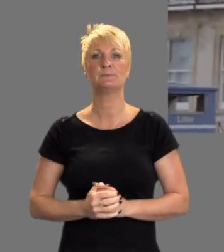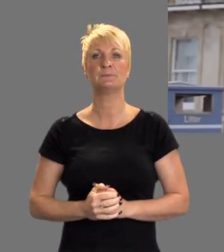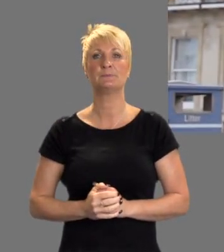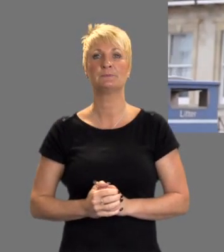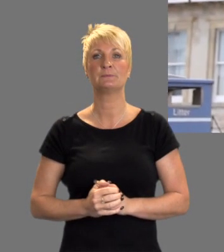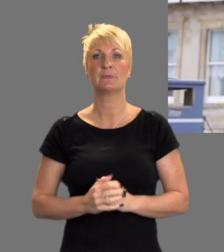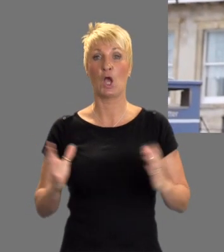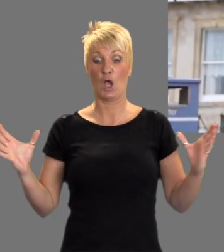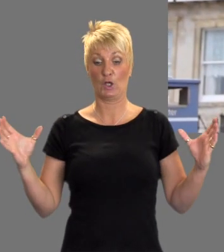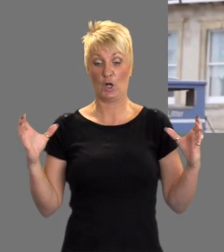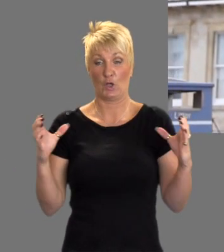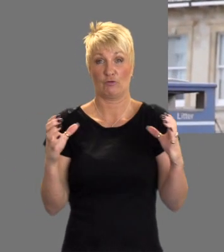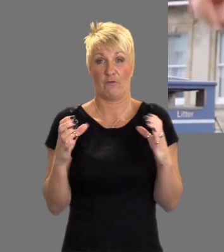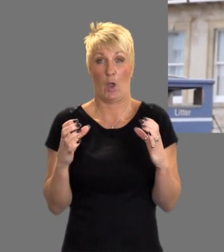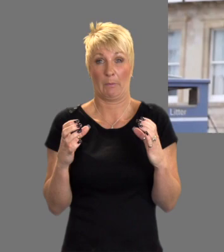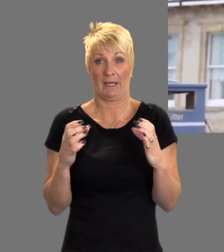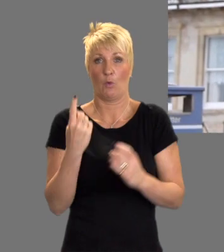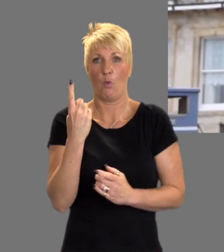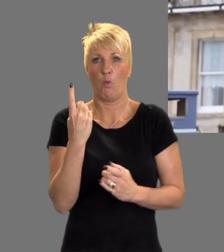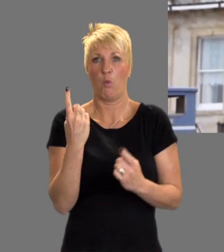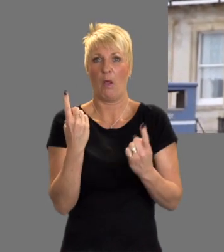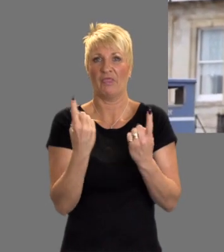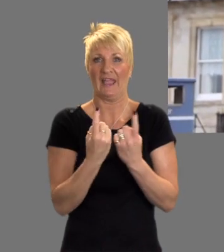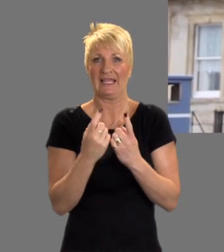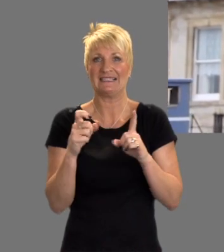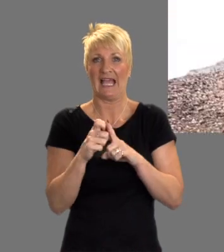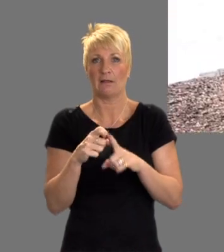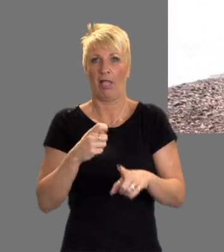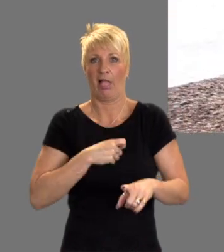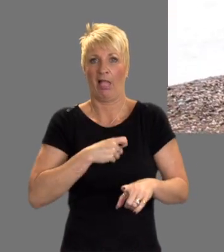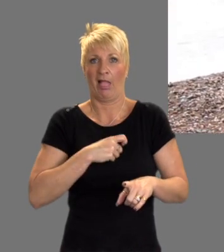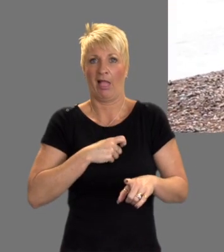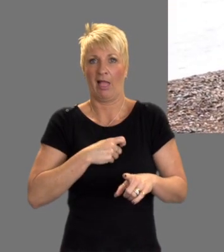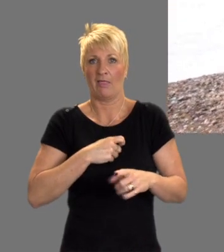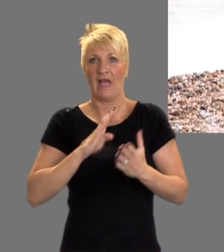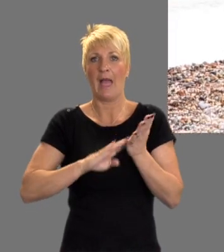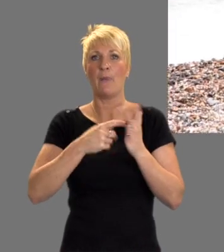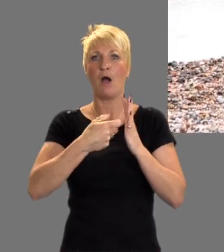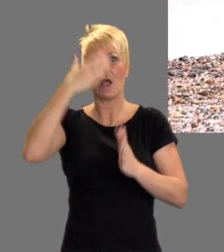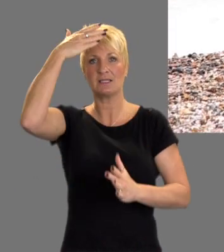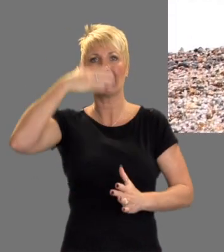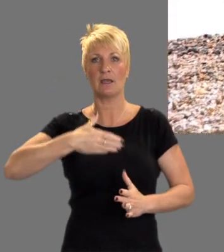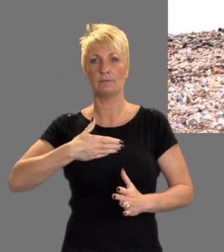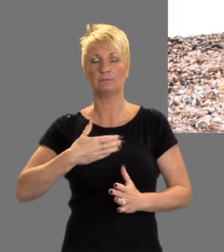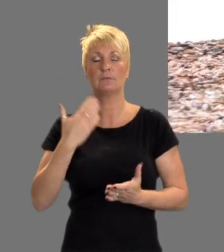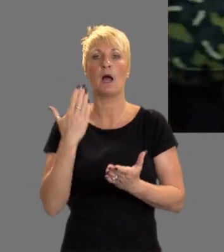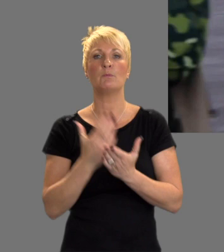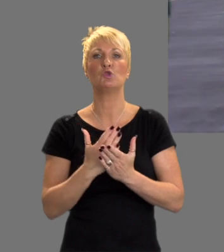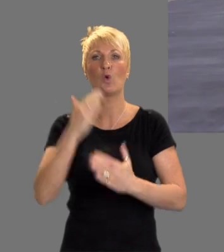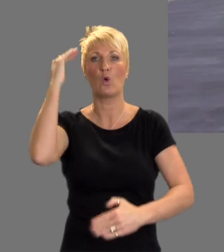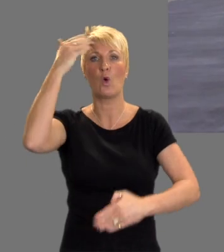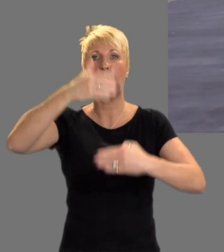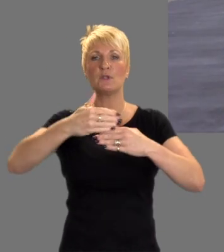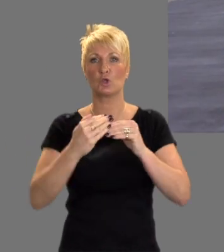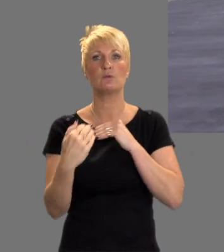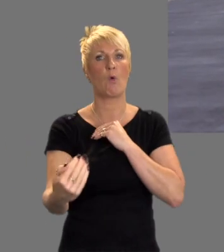As he's quite claustrophobic, one of the things my dad has been most fearful about was going in the MRI scanner. I'm sure there will be more obstacles to come.